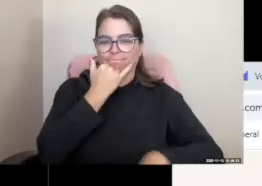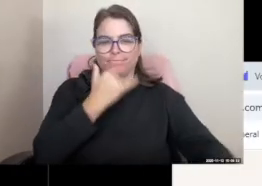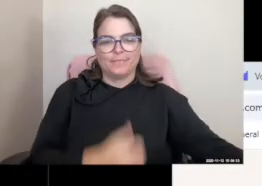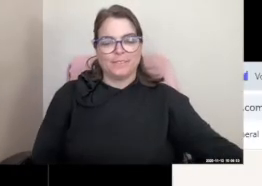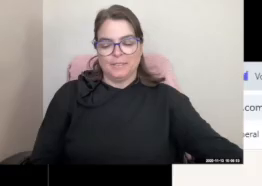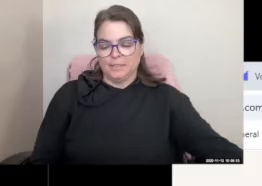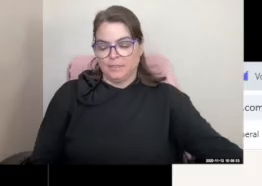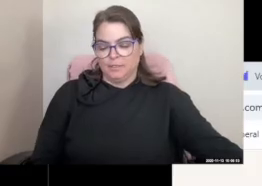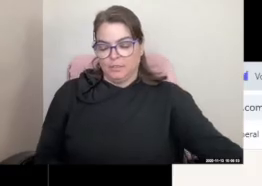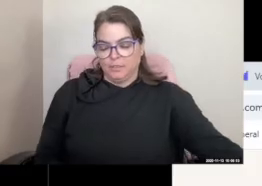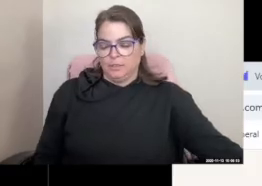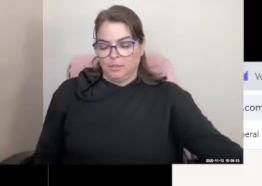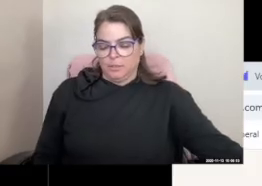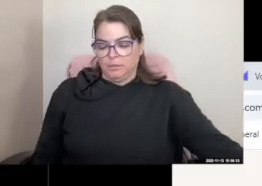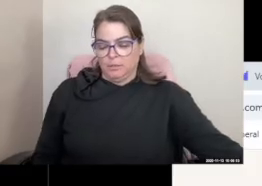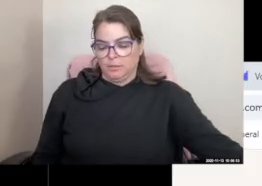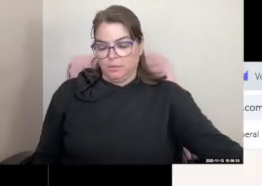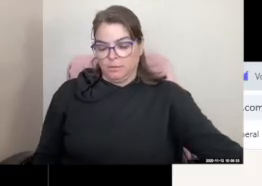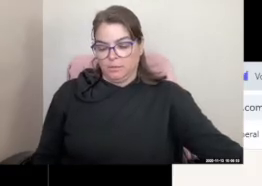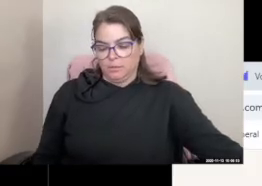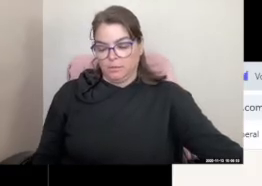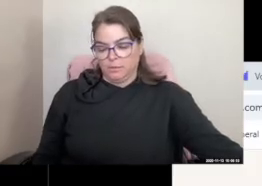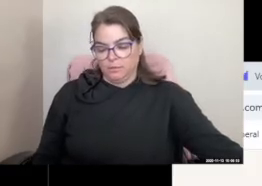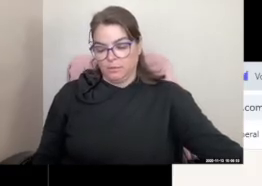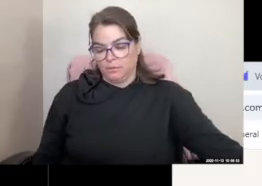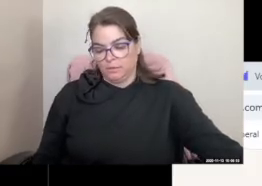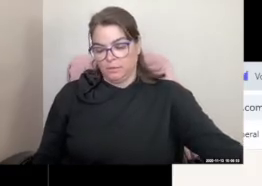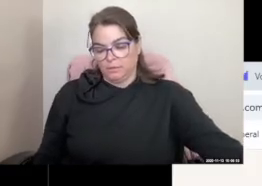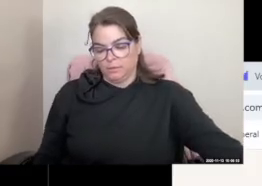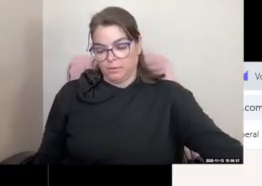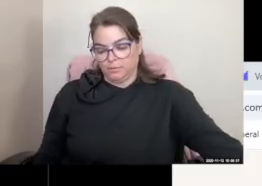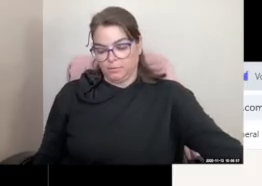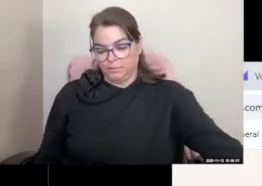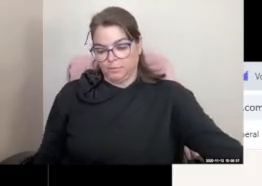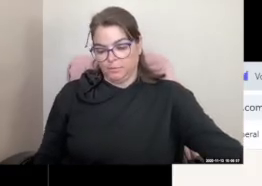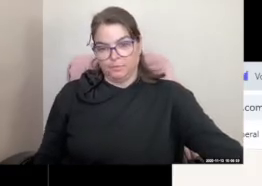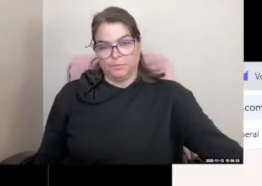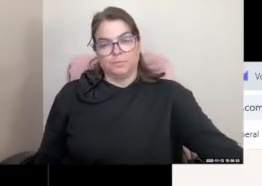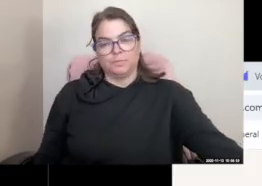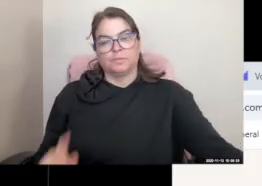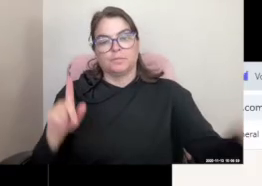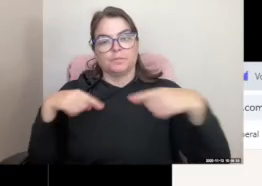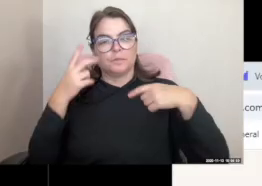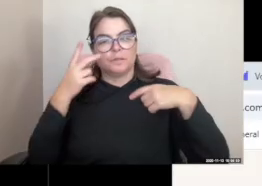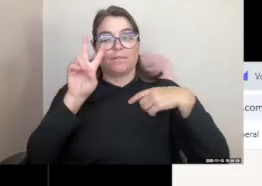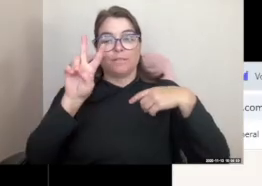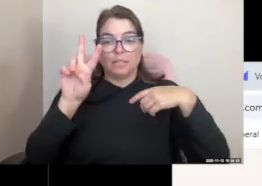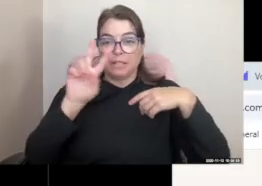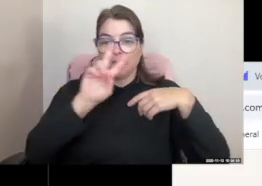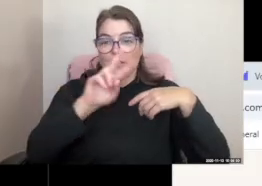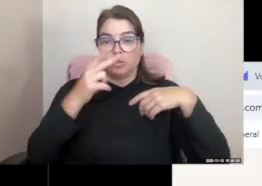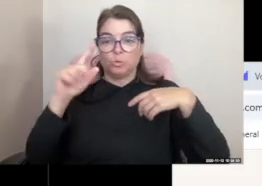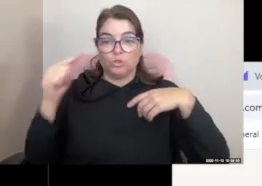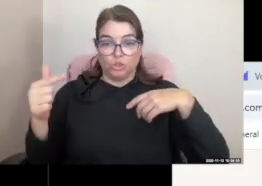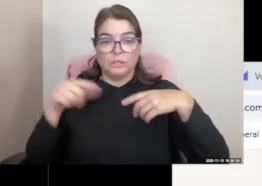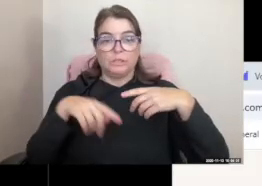a decade after that. So anyway, there's a longer history of electric school buses in Cal. Appreciate you calling me out